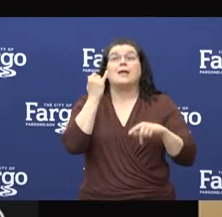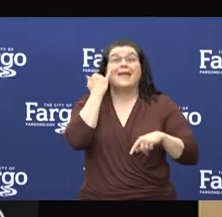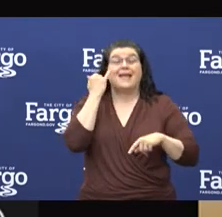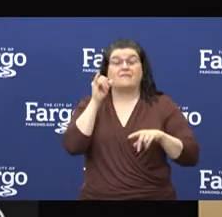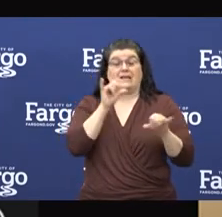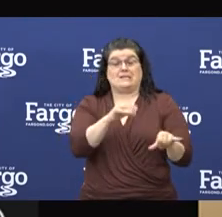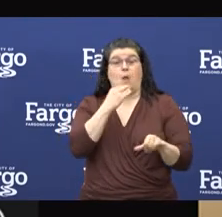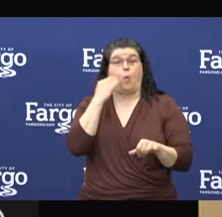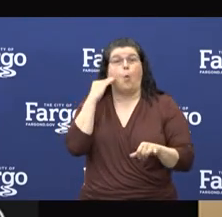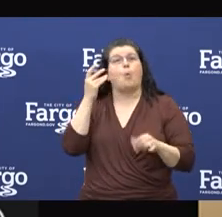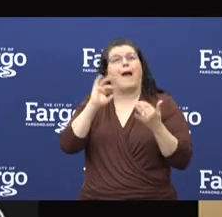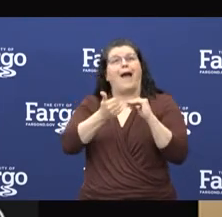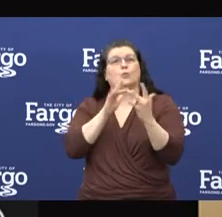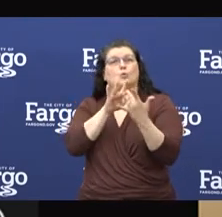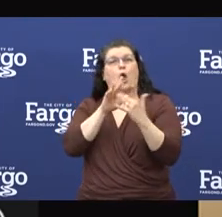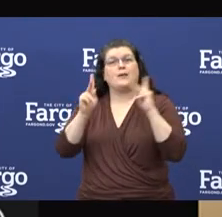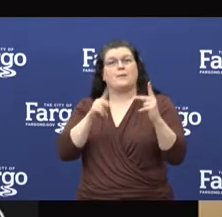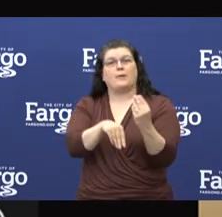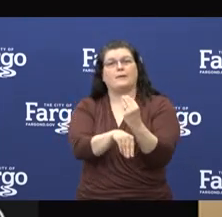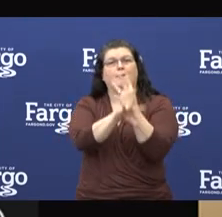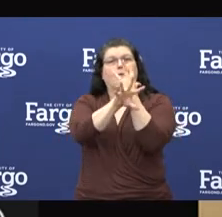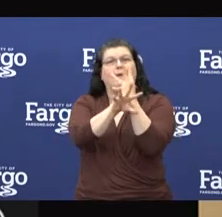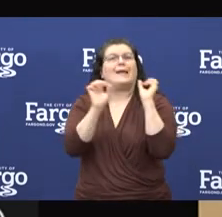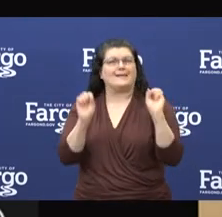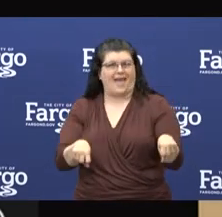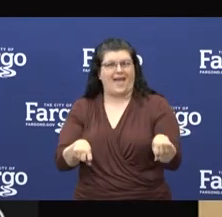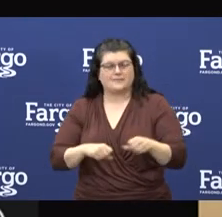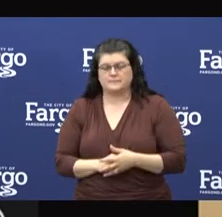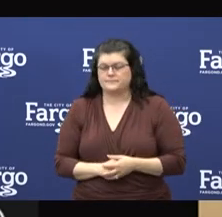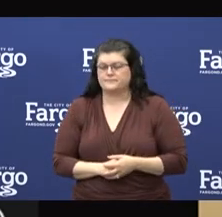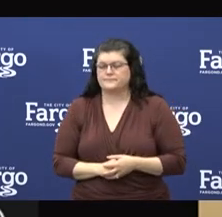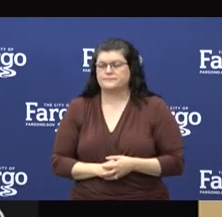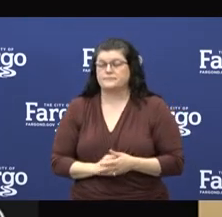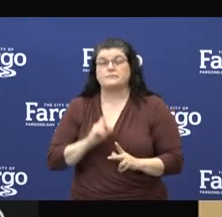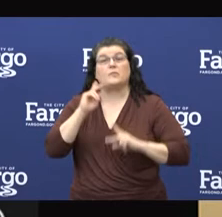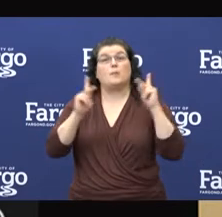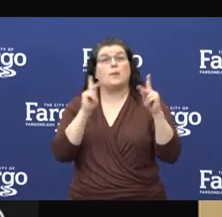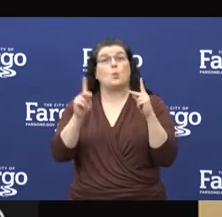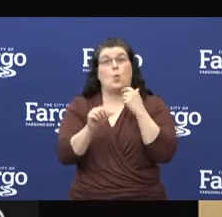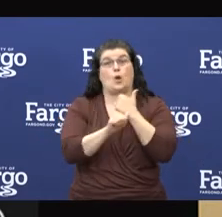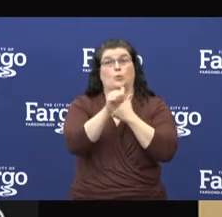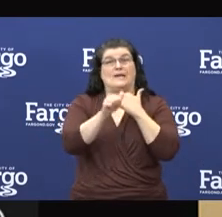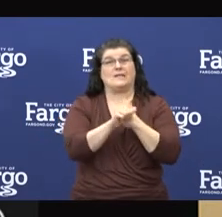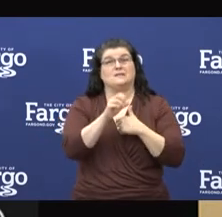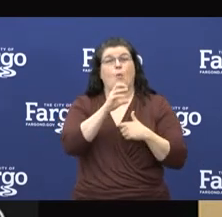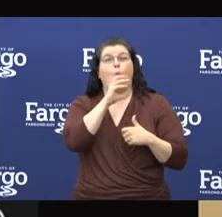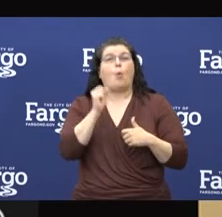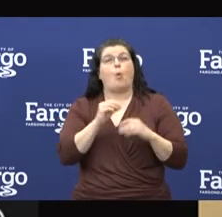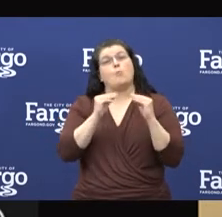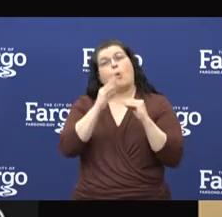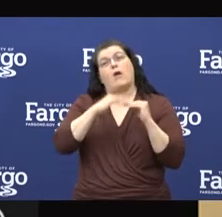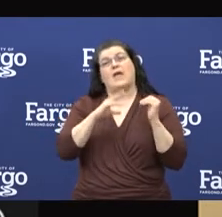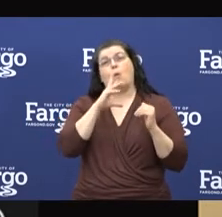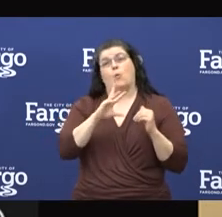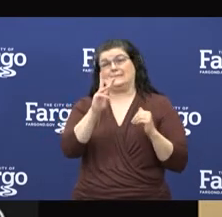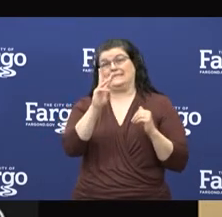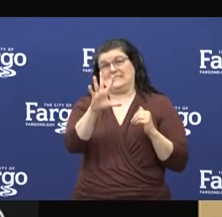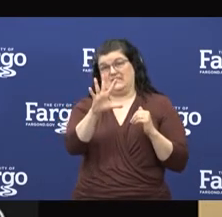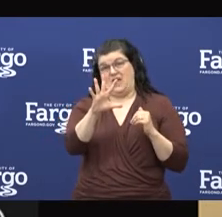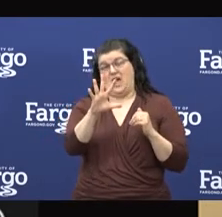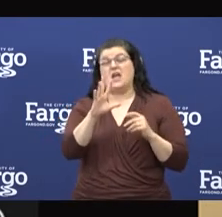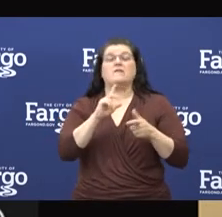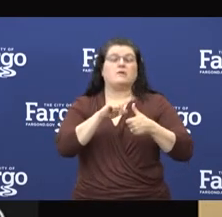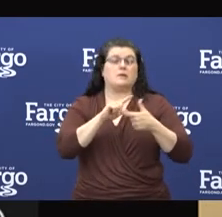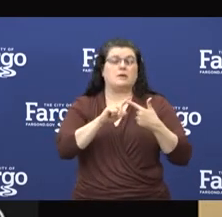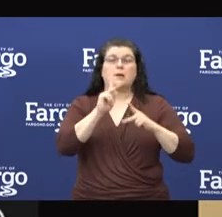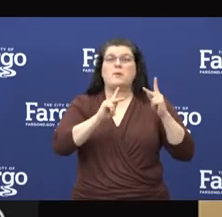their health. And those at-risk individuals are the people over 65, those who live in congregate care,